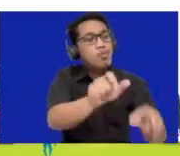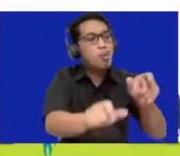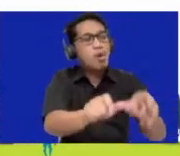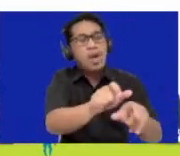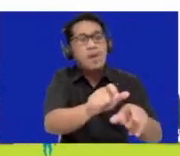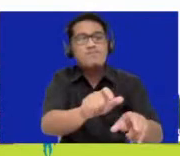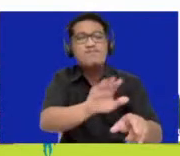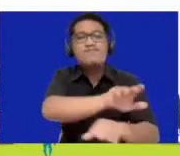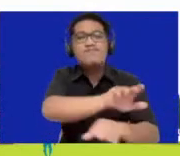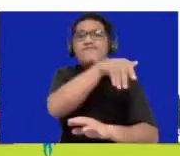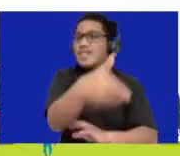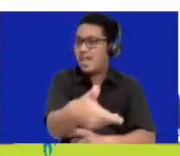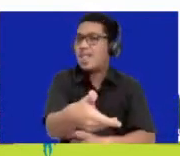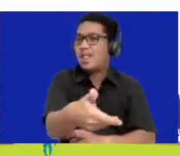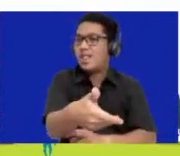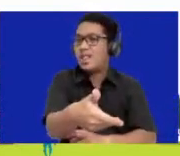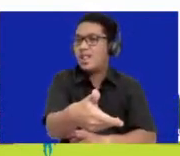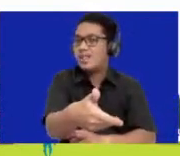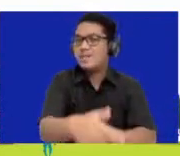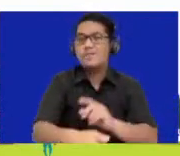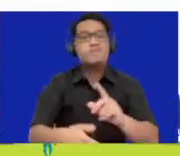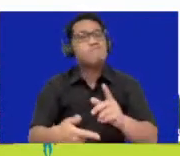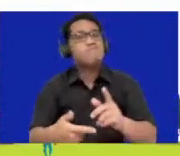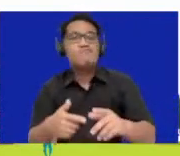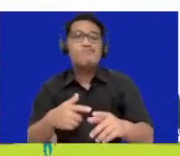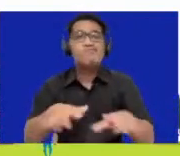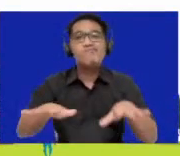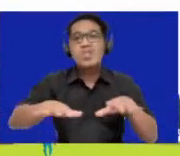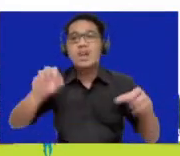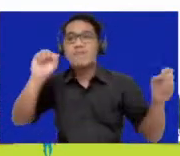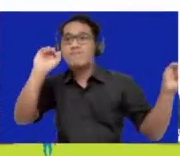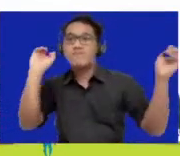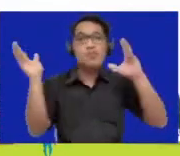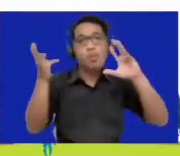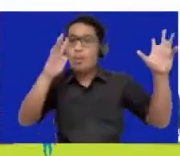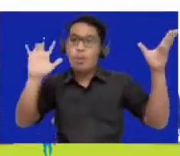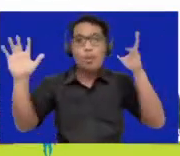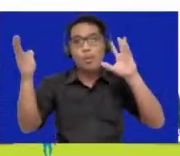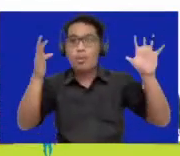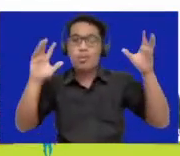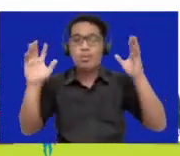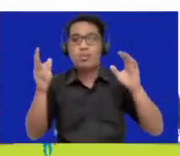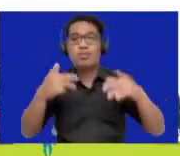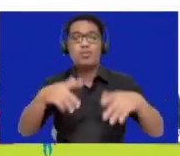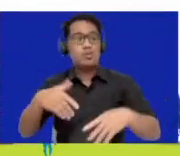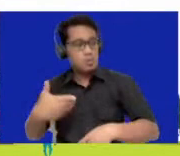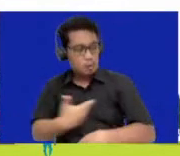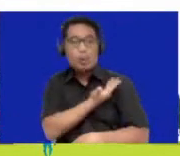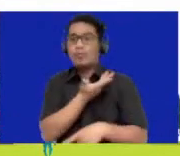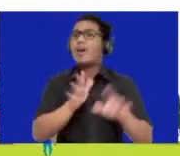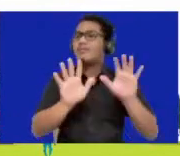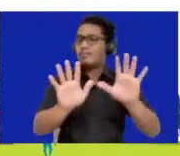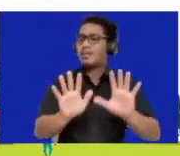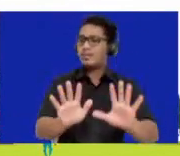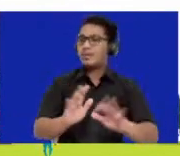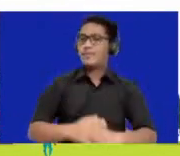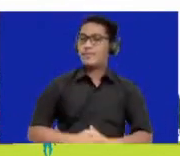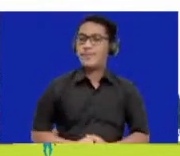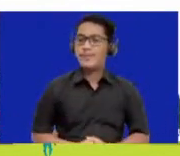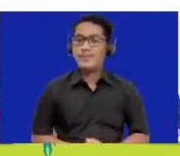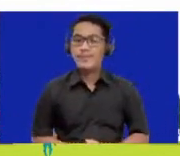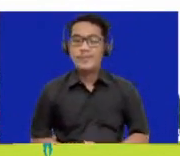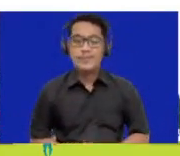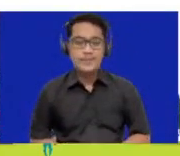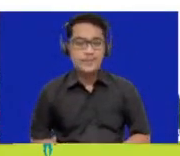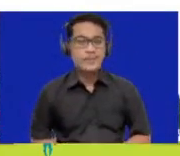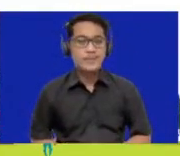are single digits, at the most low tens of casualties. And this